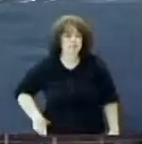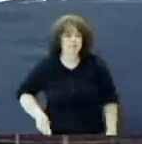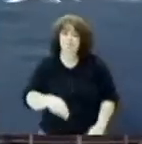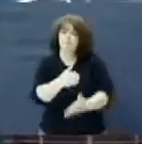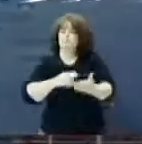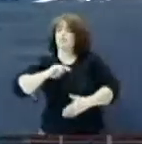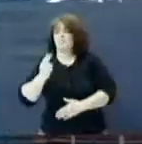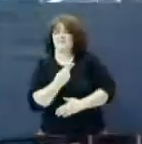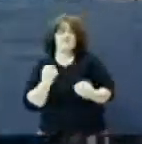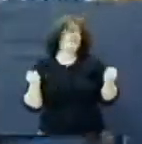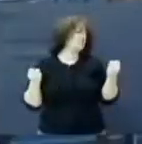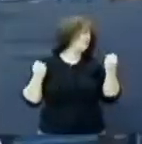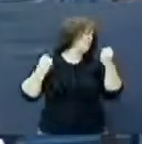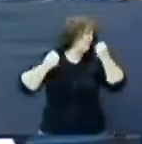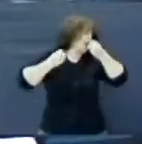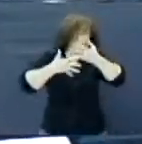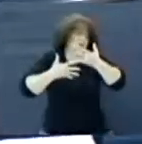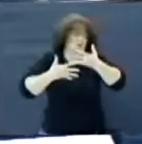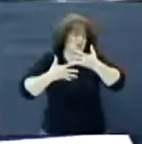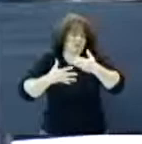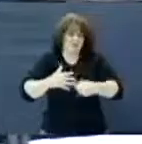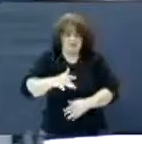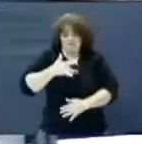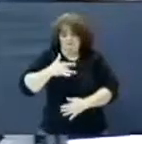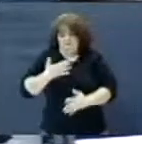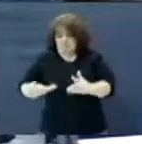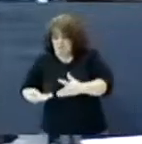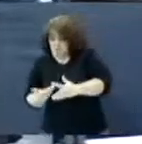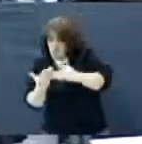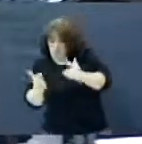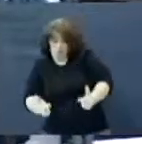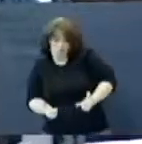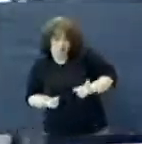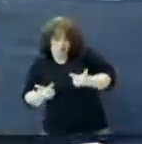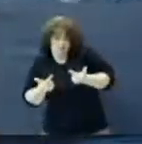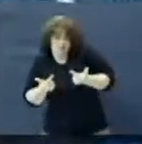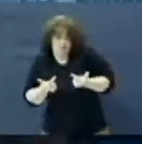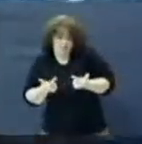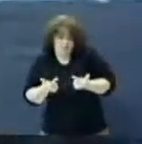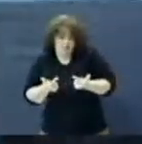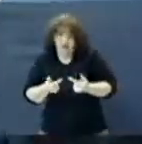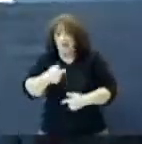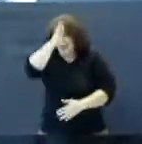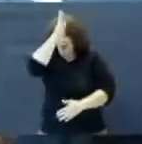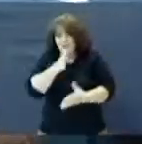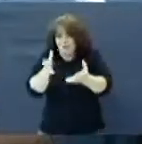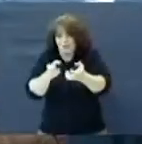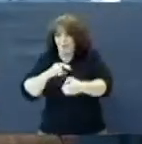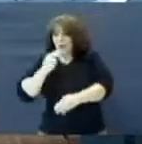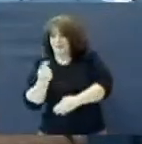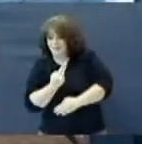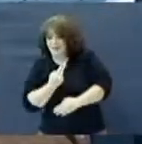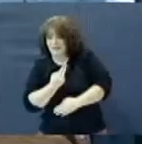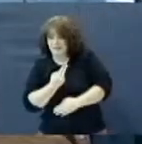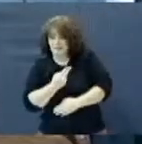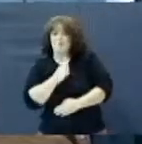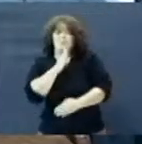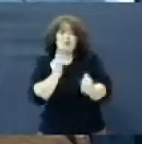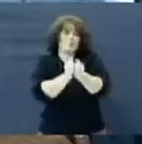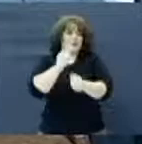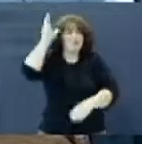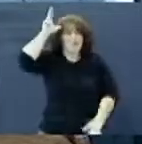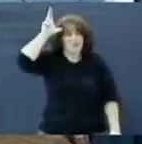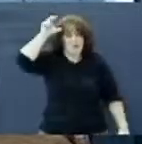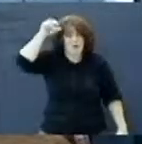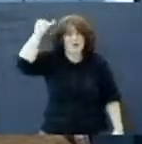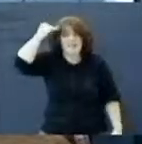to death, just kind of feeling ourselves along. Come on, am I right? When God wants us to get up in the buggy in the Clydesdales and take off